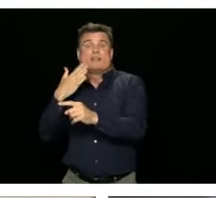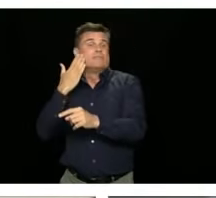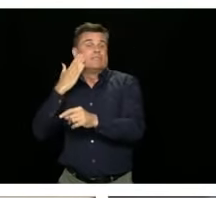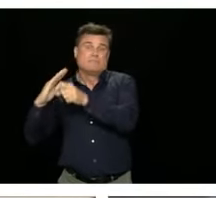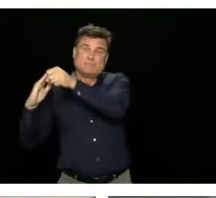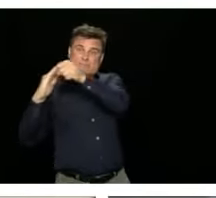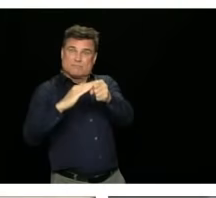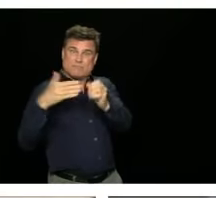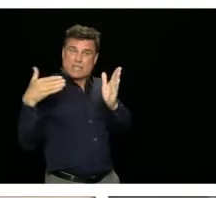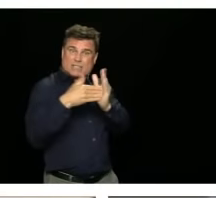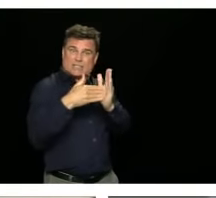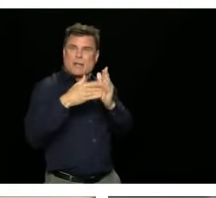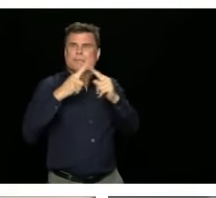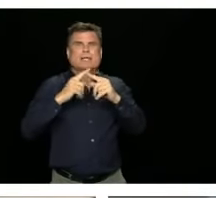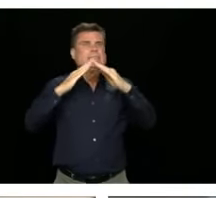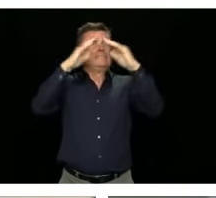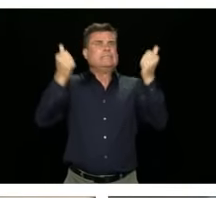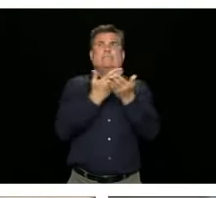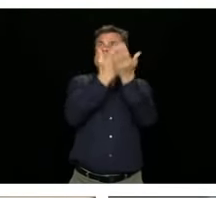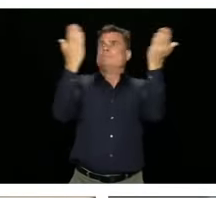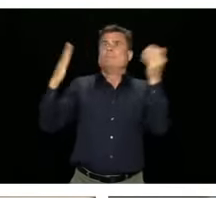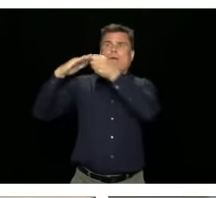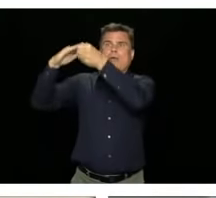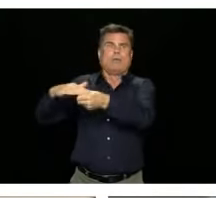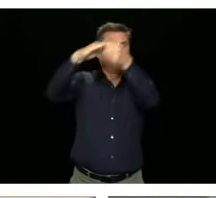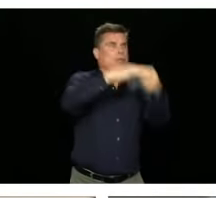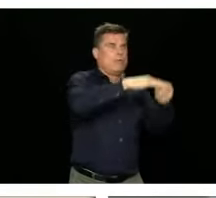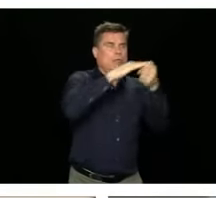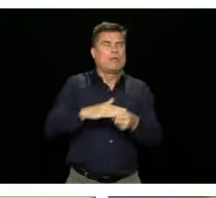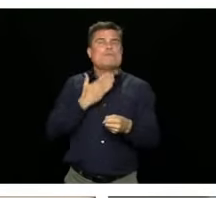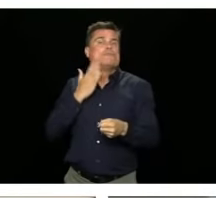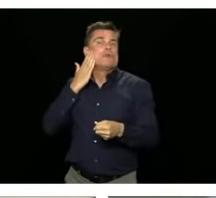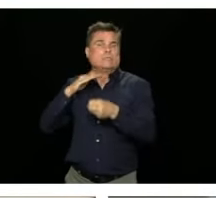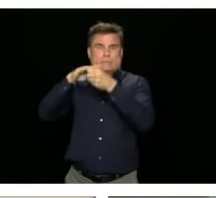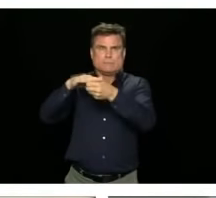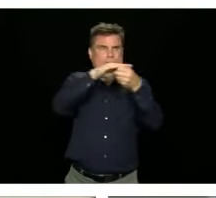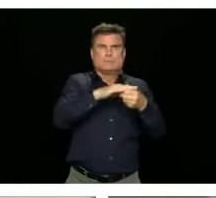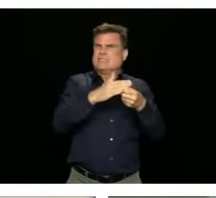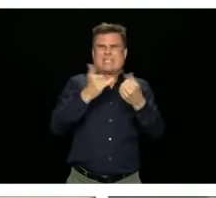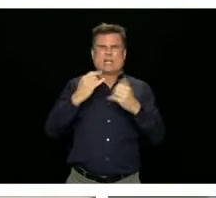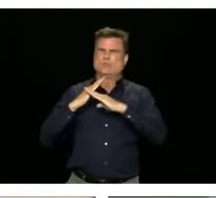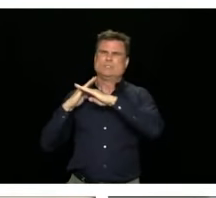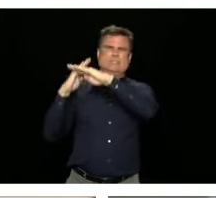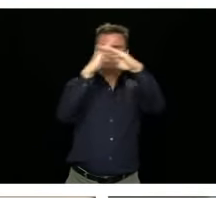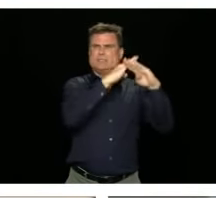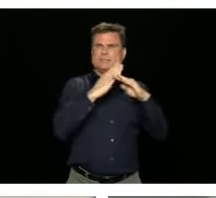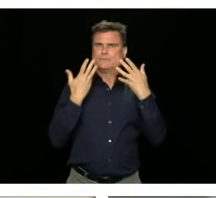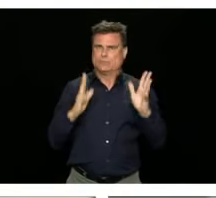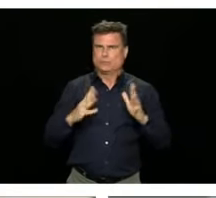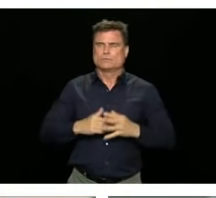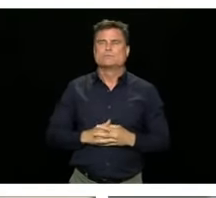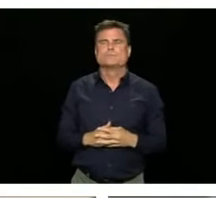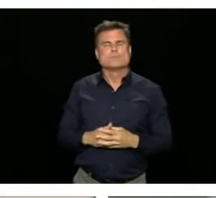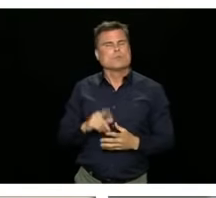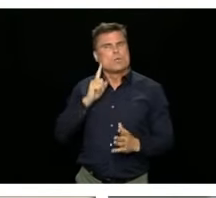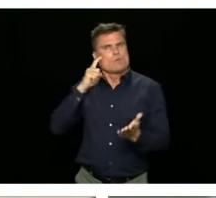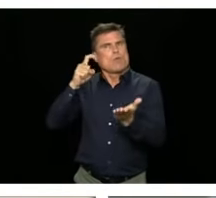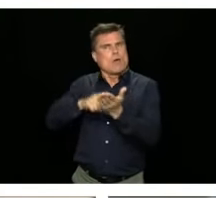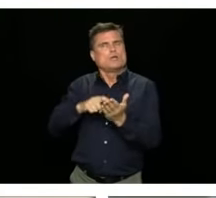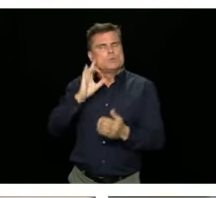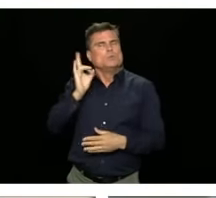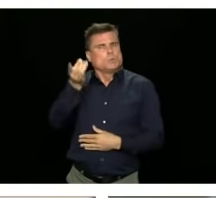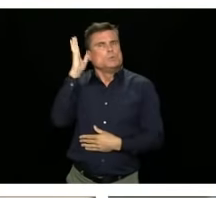the impacts and trauma that racism have caused for far too many people, and that today's conversation could be